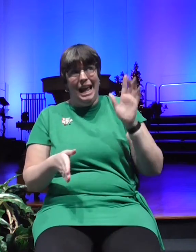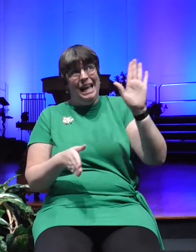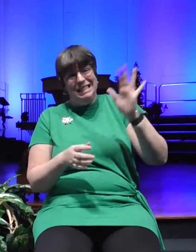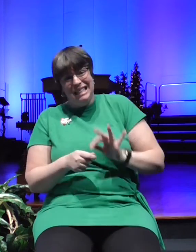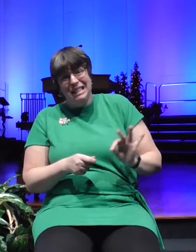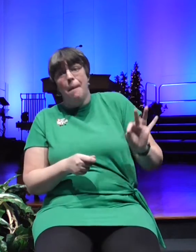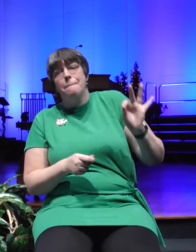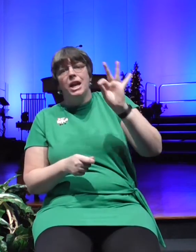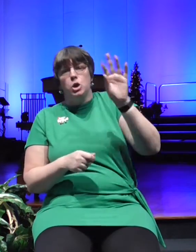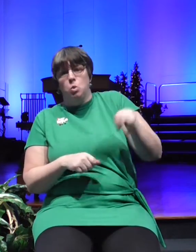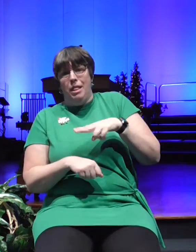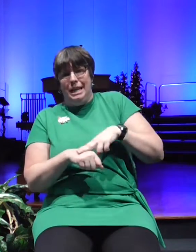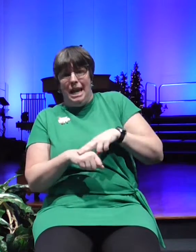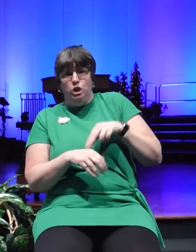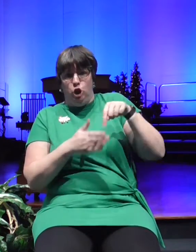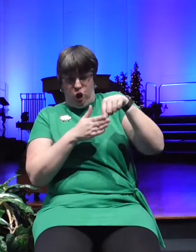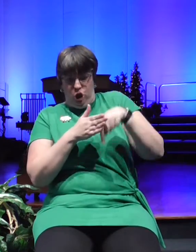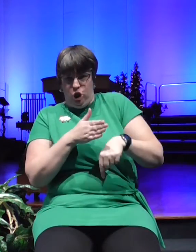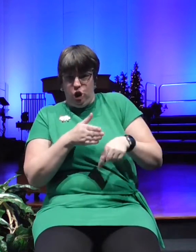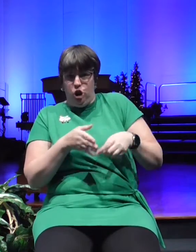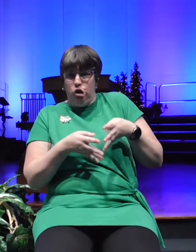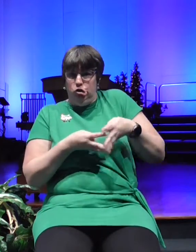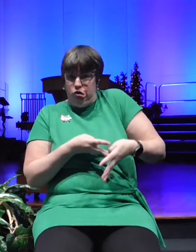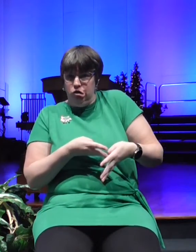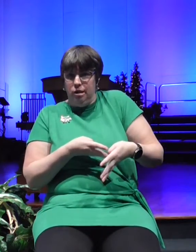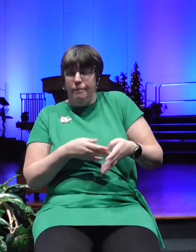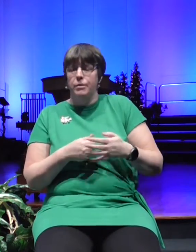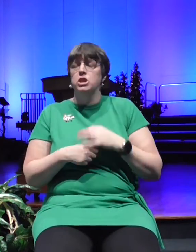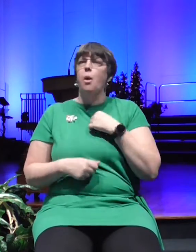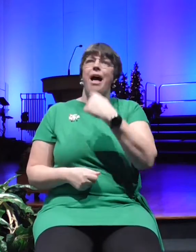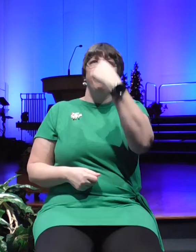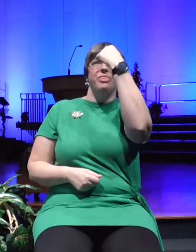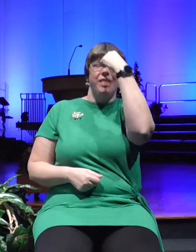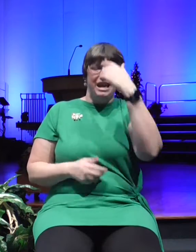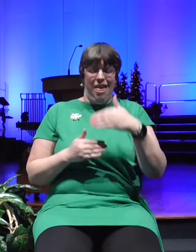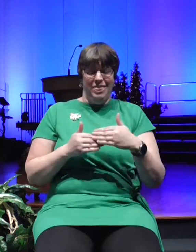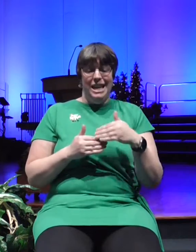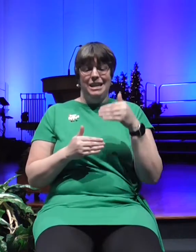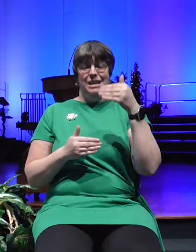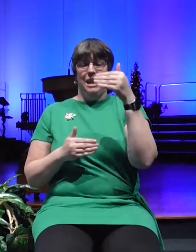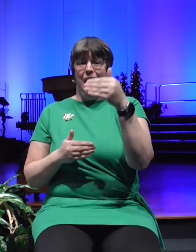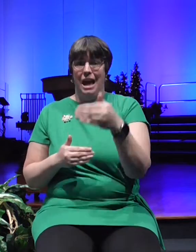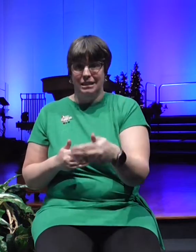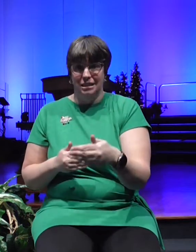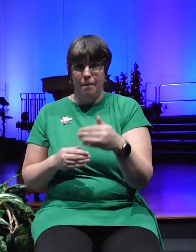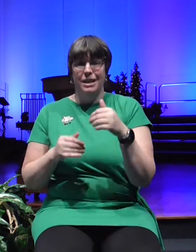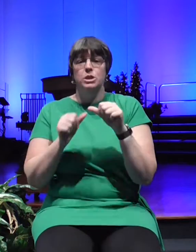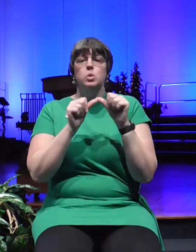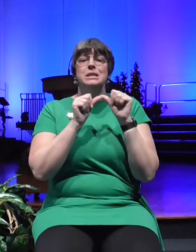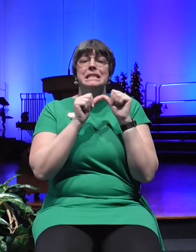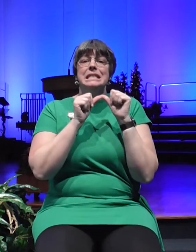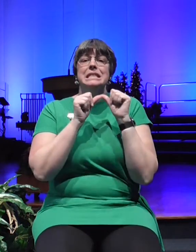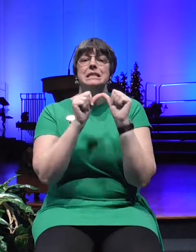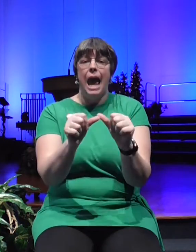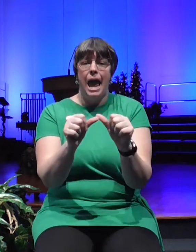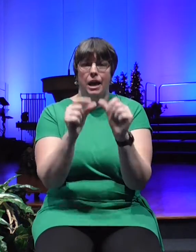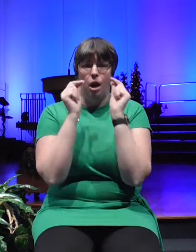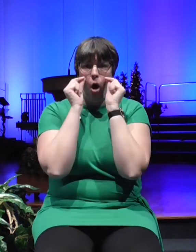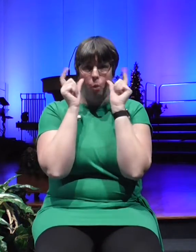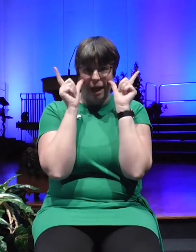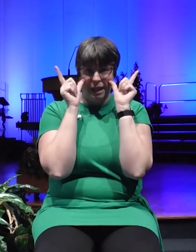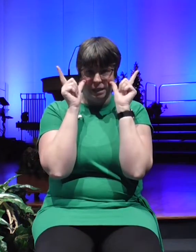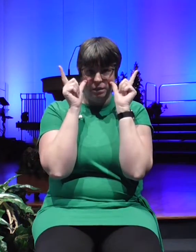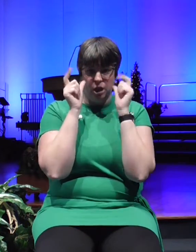nature. And so I think the next step for us is to stay awakened to our own guidance.